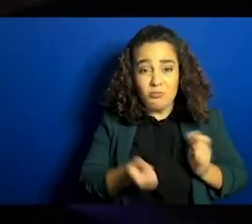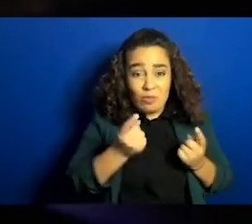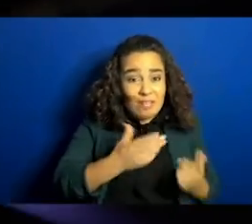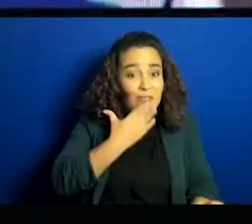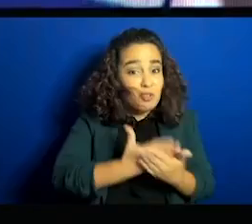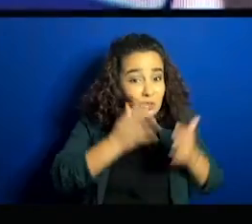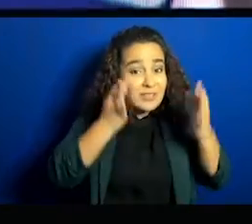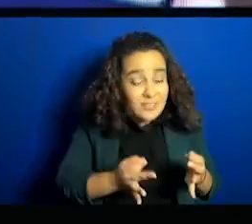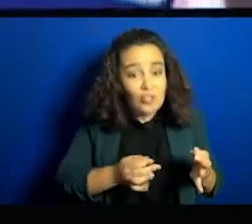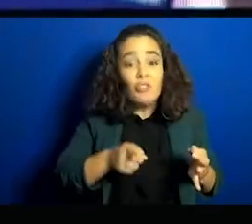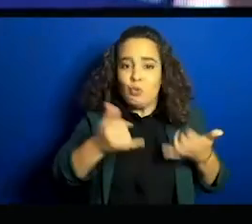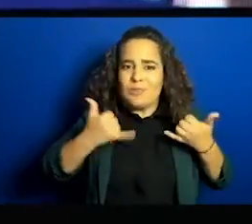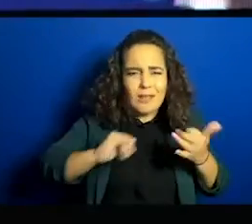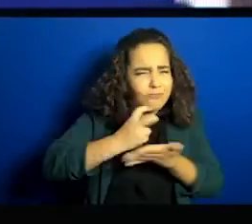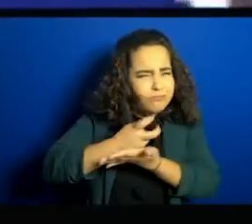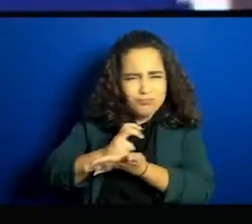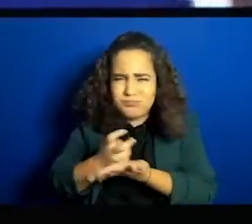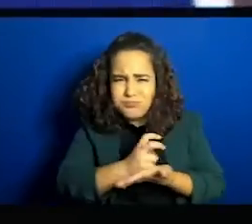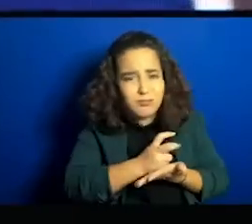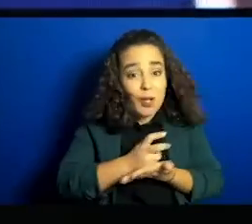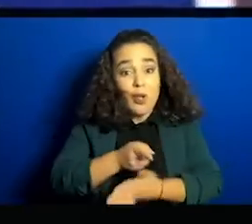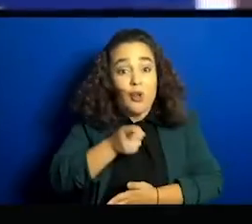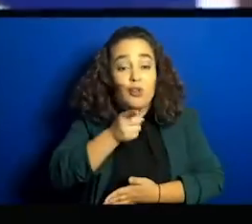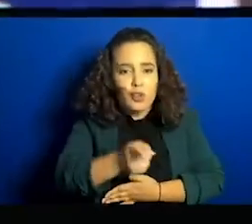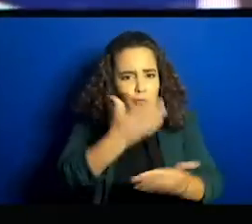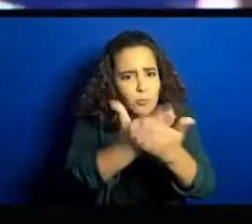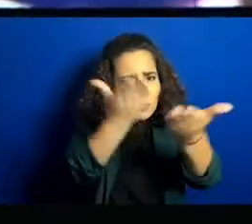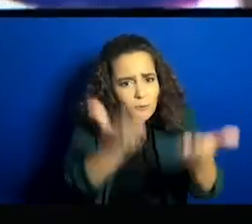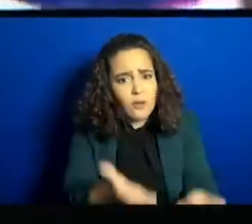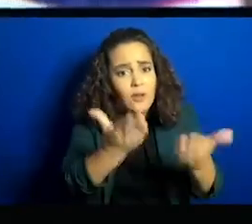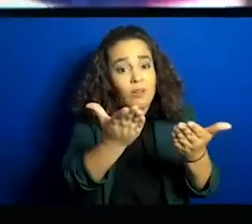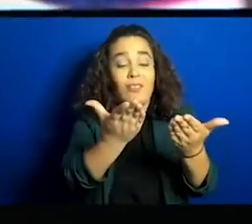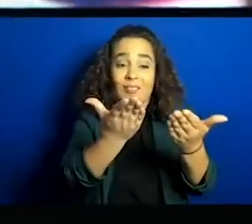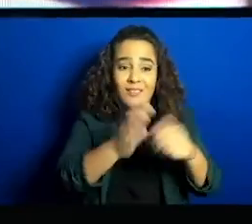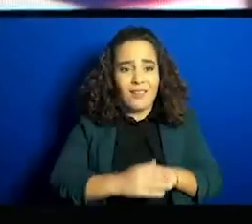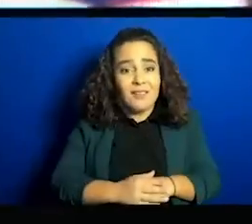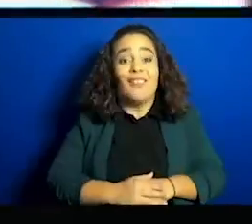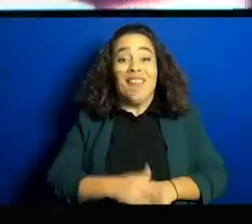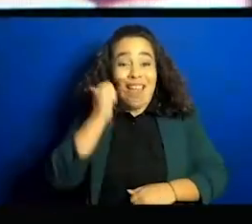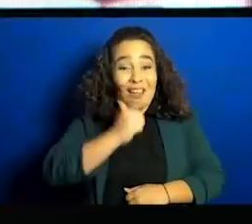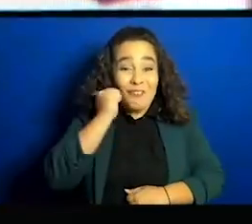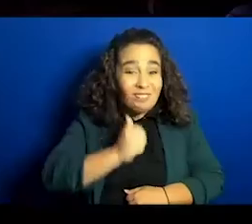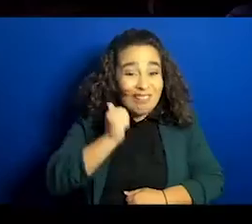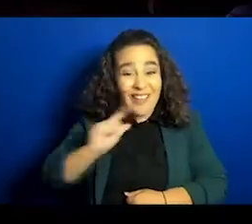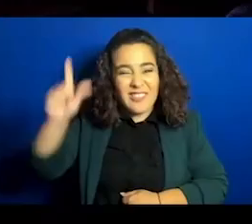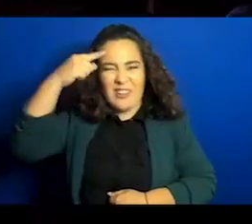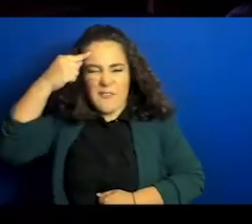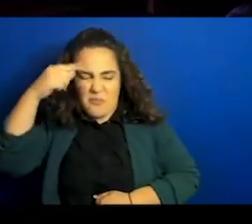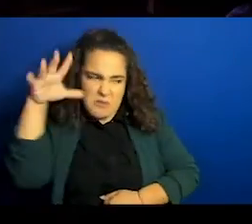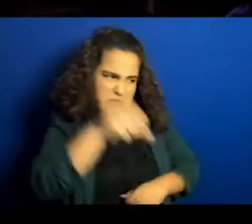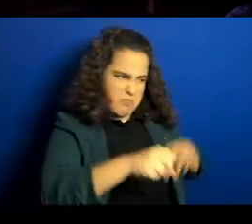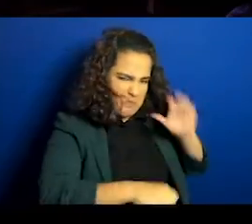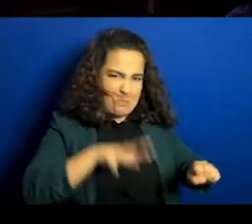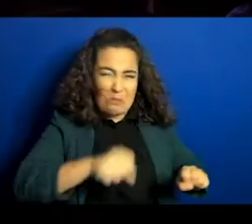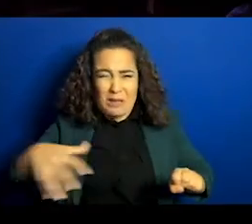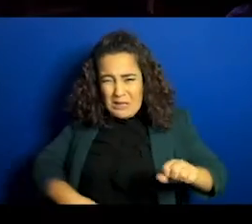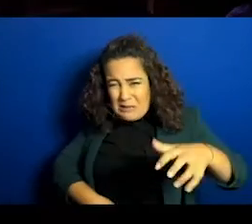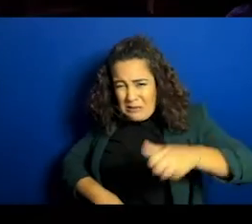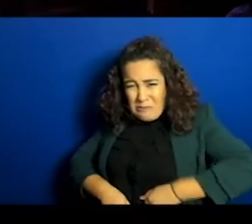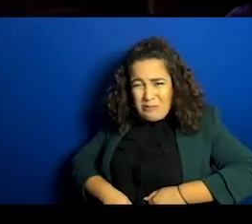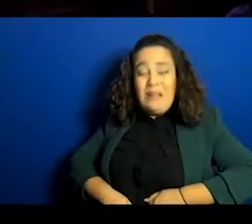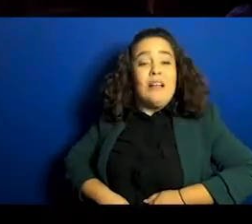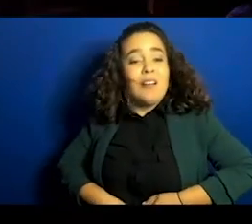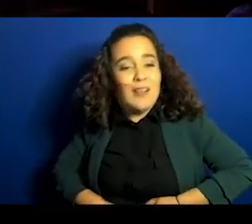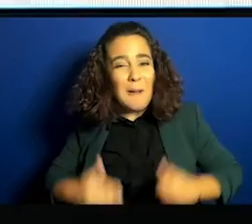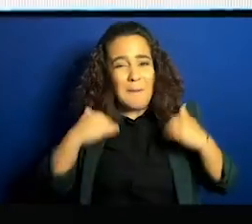your wake me up at night good decision, for you are the living proof. The body is under attack and there is an axe